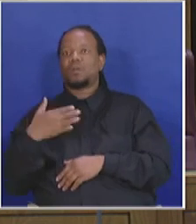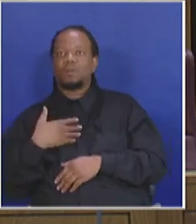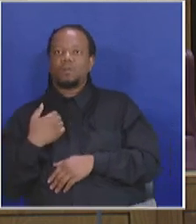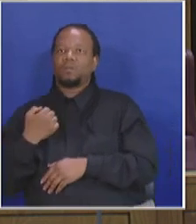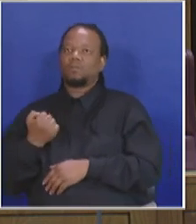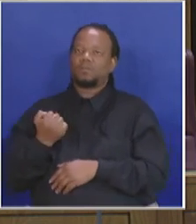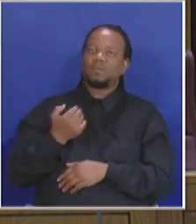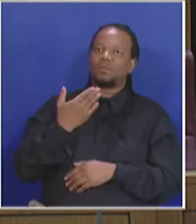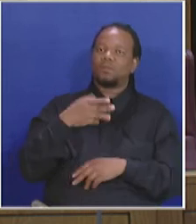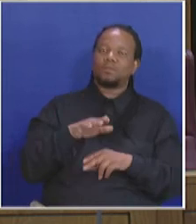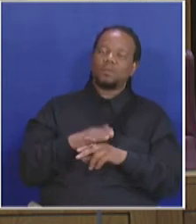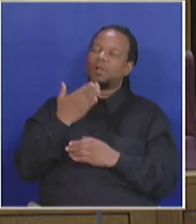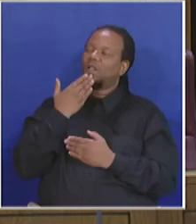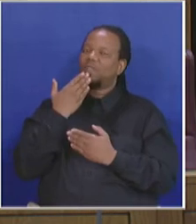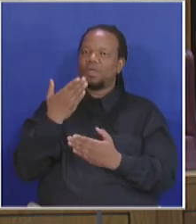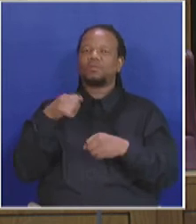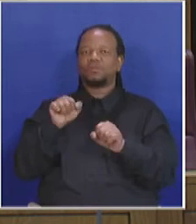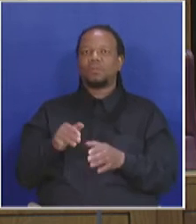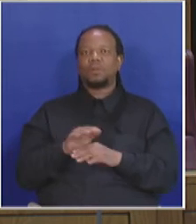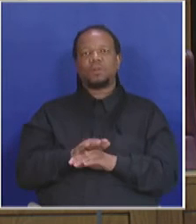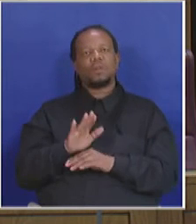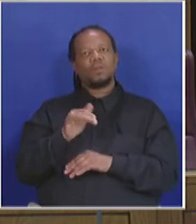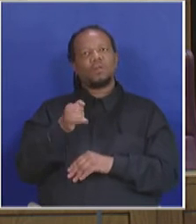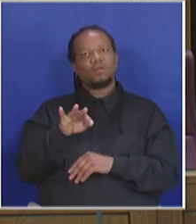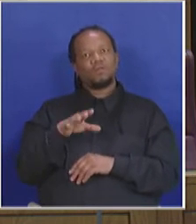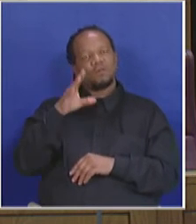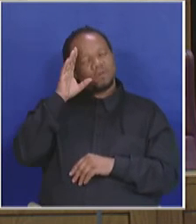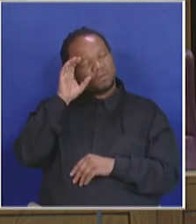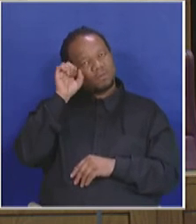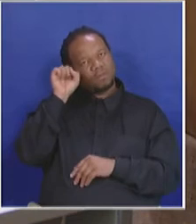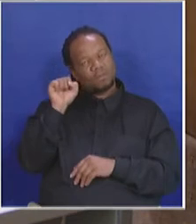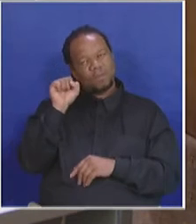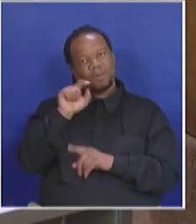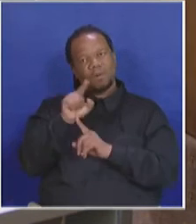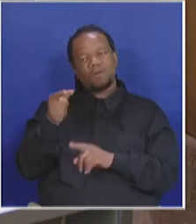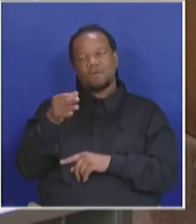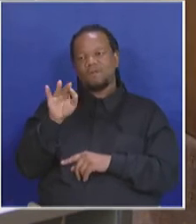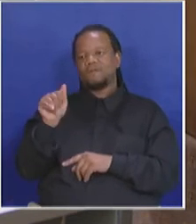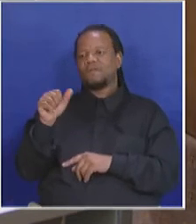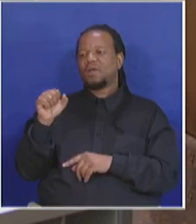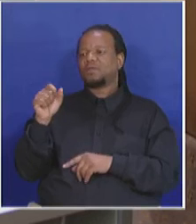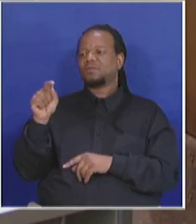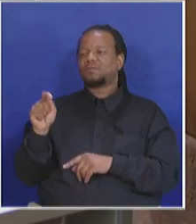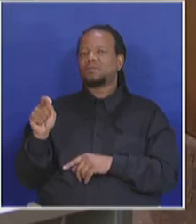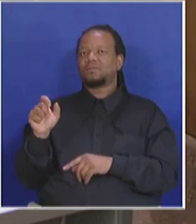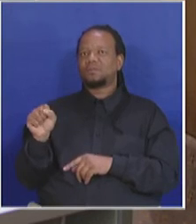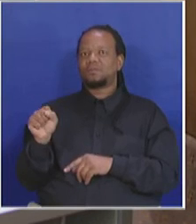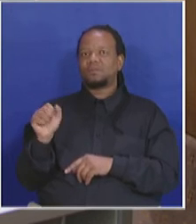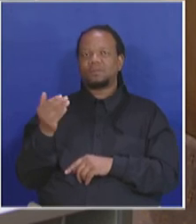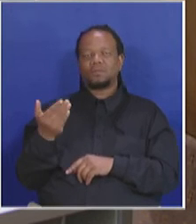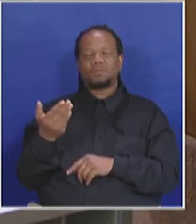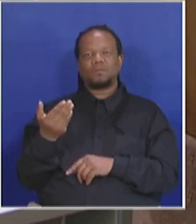Chairperson, thanks very much. To my recollection of facts, if I remember quite well, we only